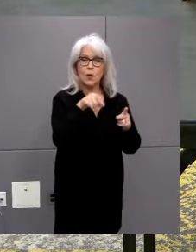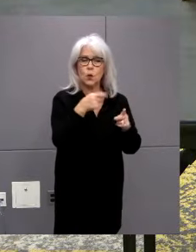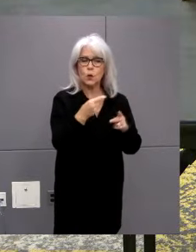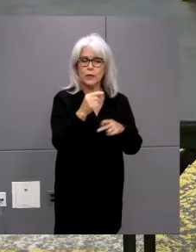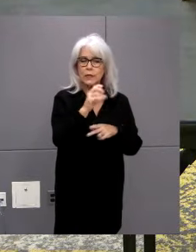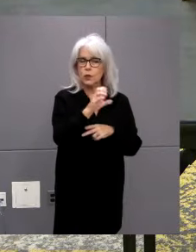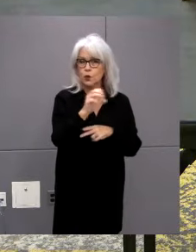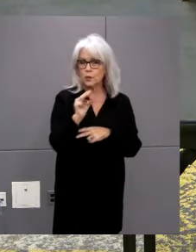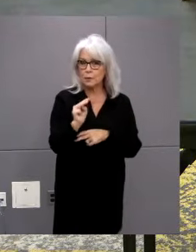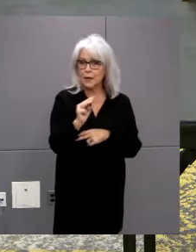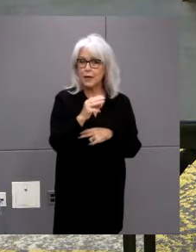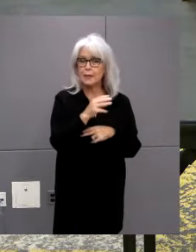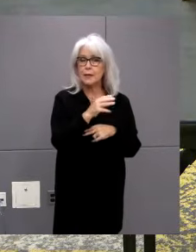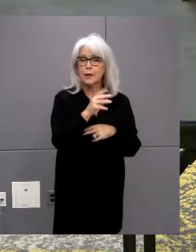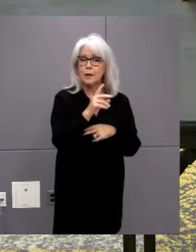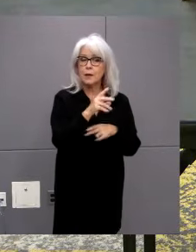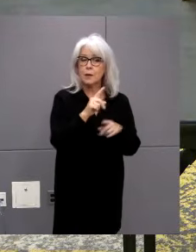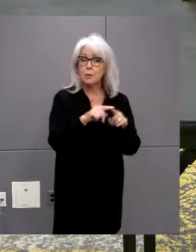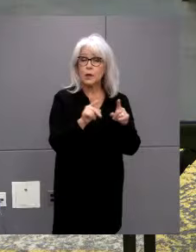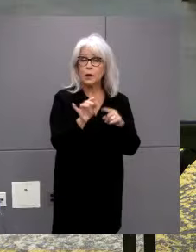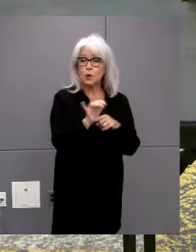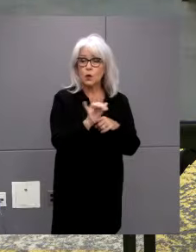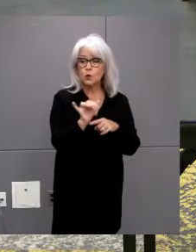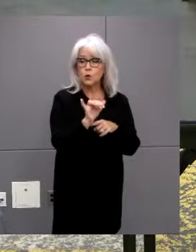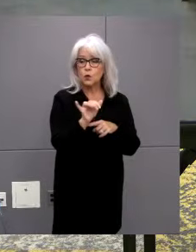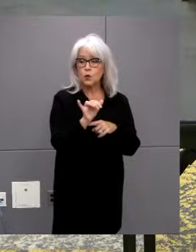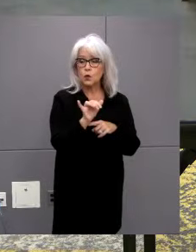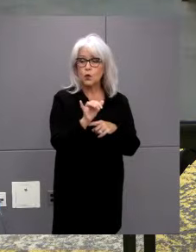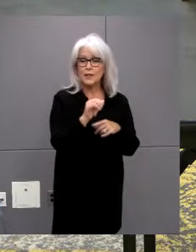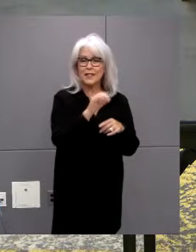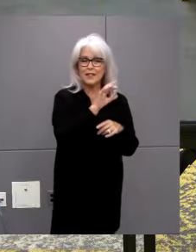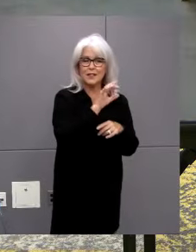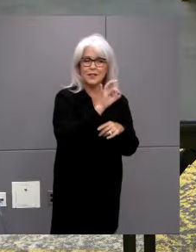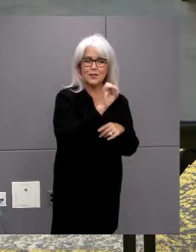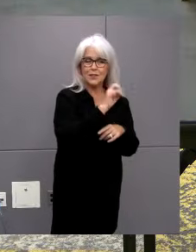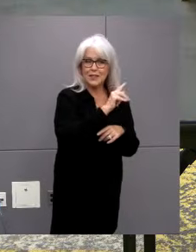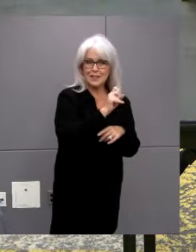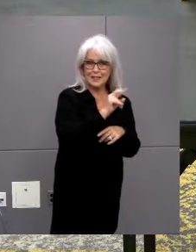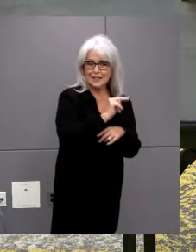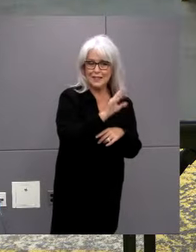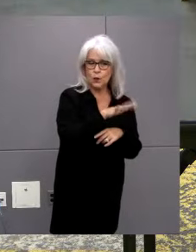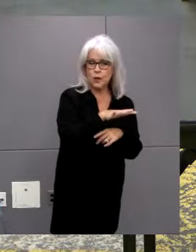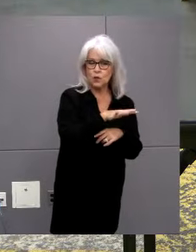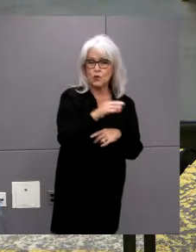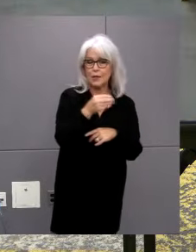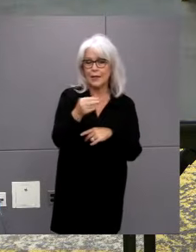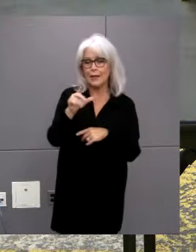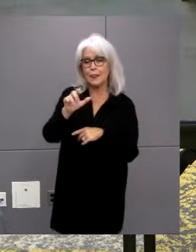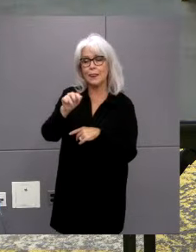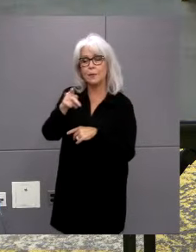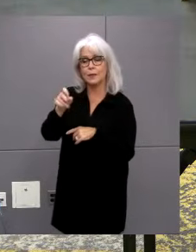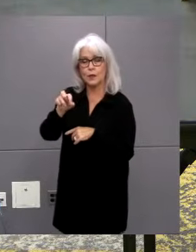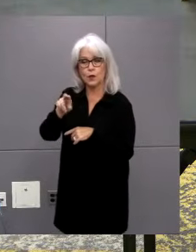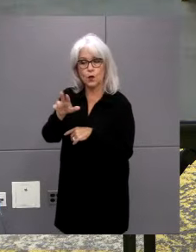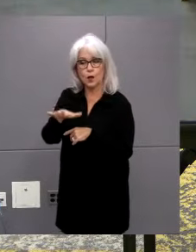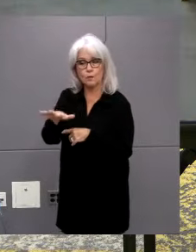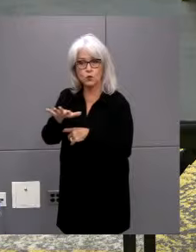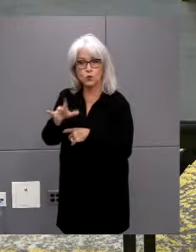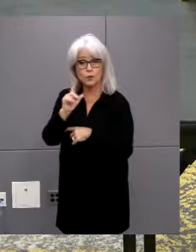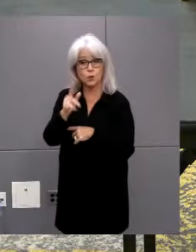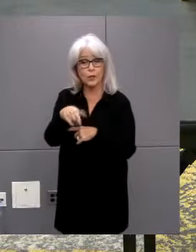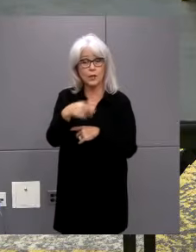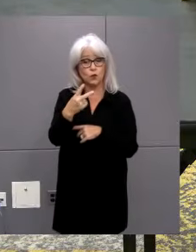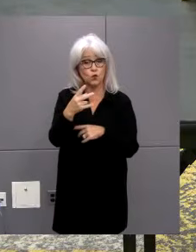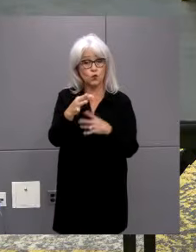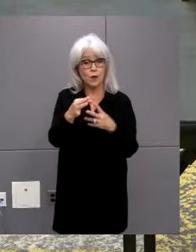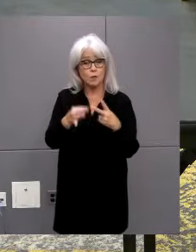in Mott and Flint, but also in Fenton and in Lapeer. So we had two options, and they accept both.